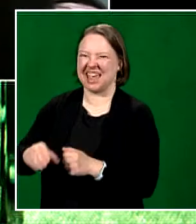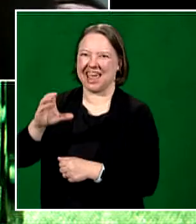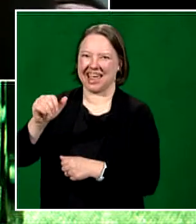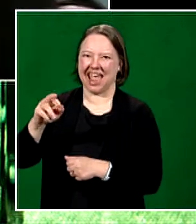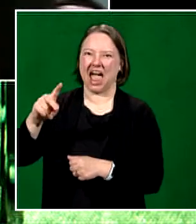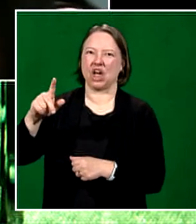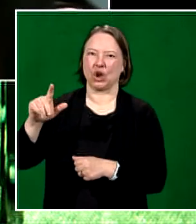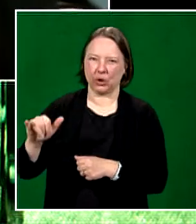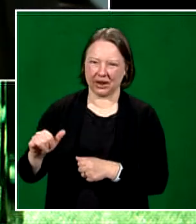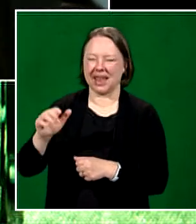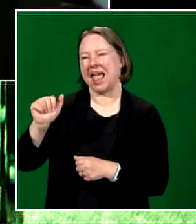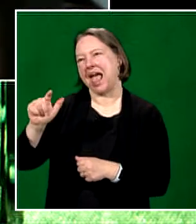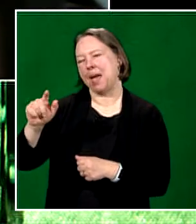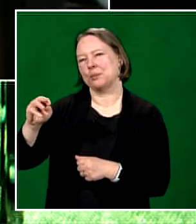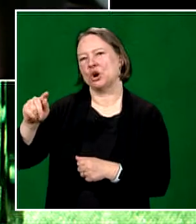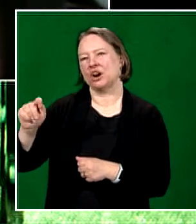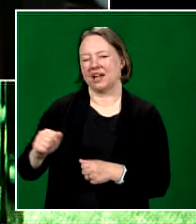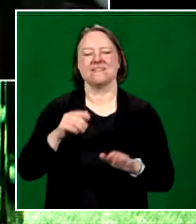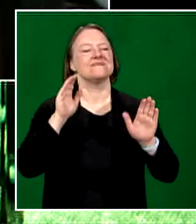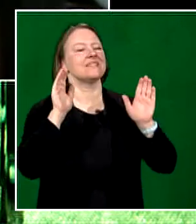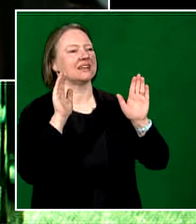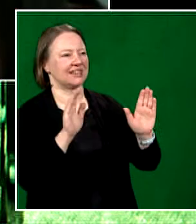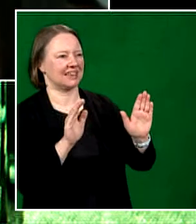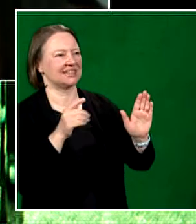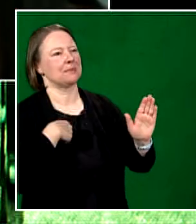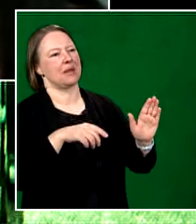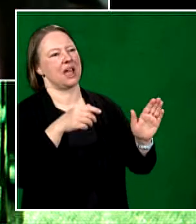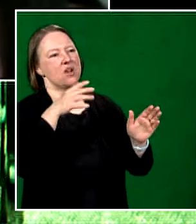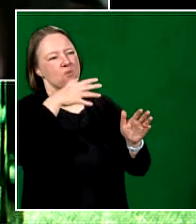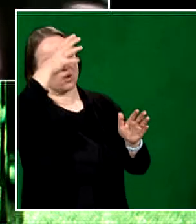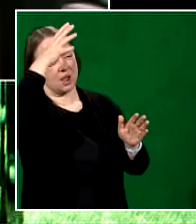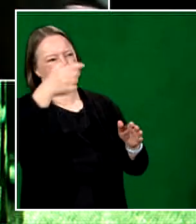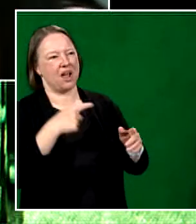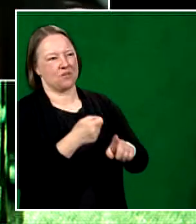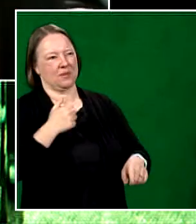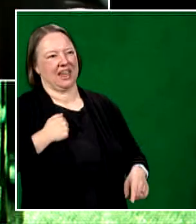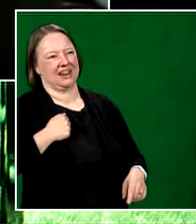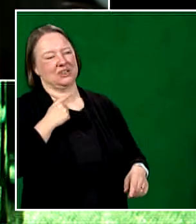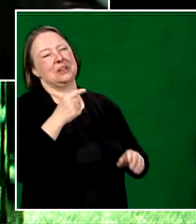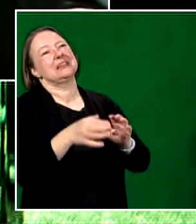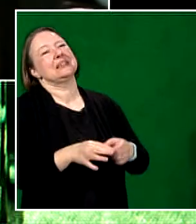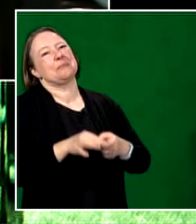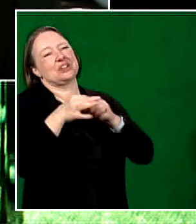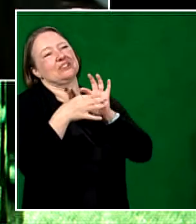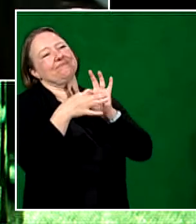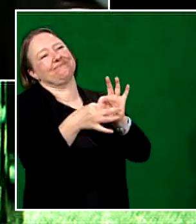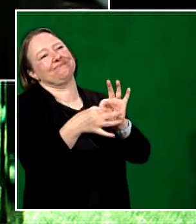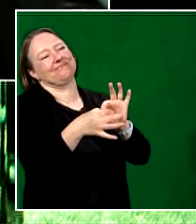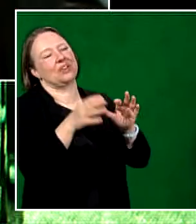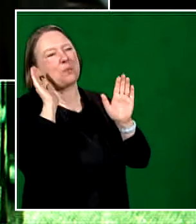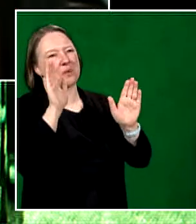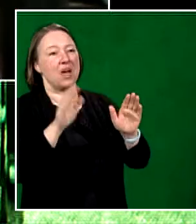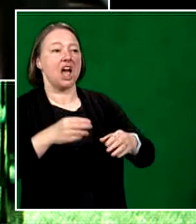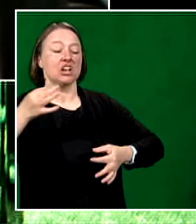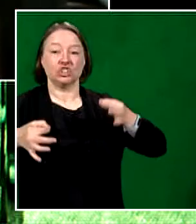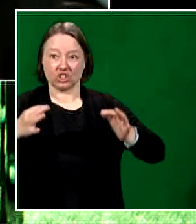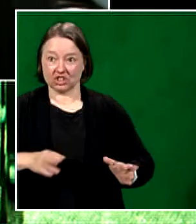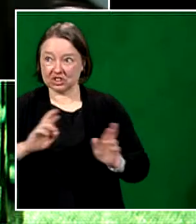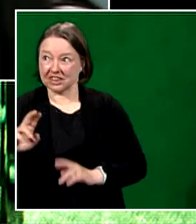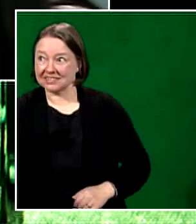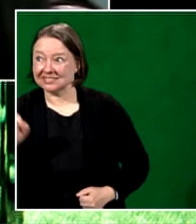Alberta. Fantastic. My grandparents are Canadian, so special affiliation. Yeah, wonderful. Judges, all